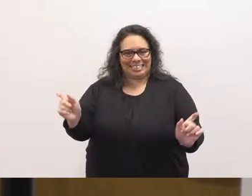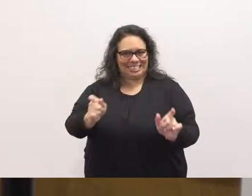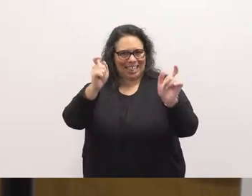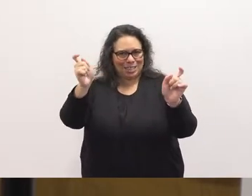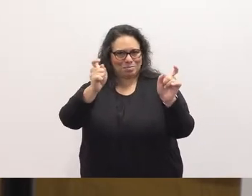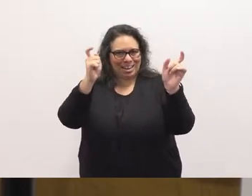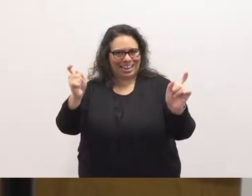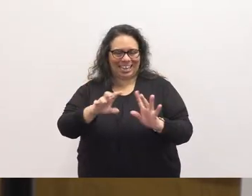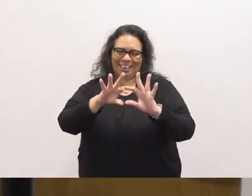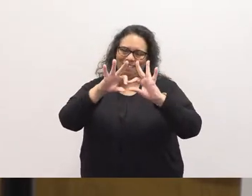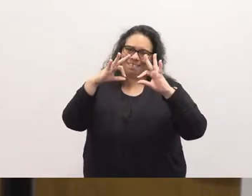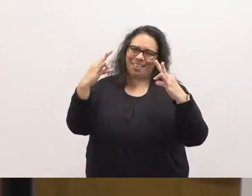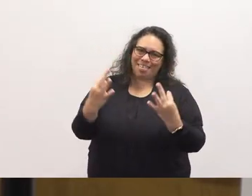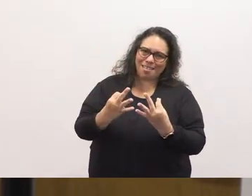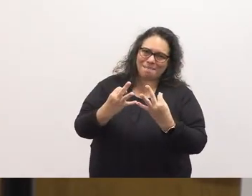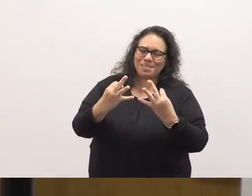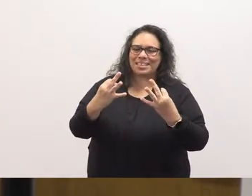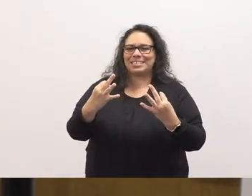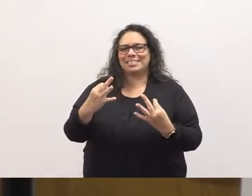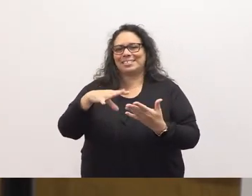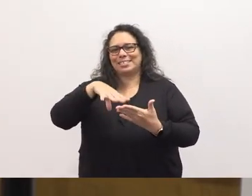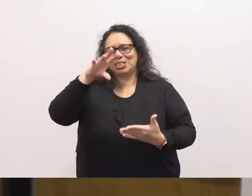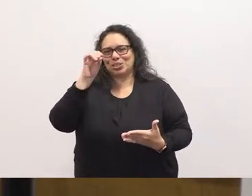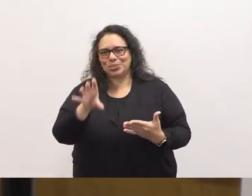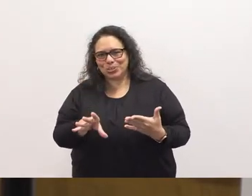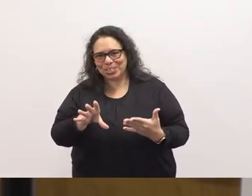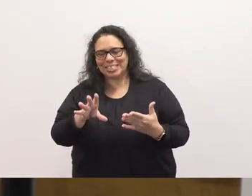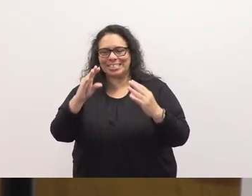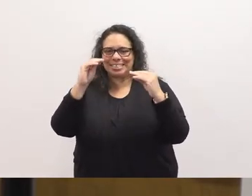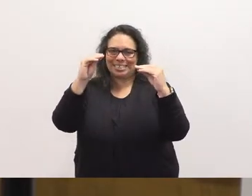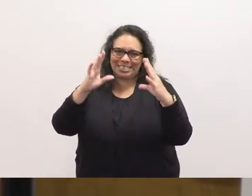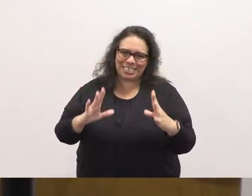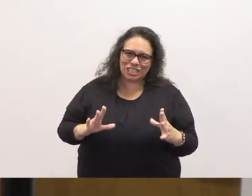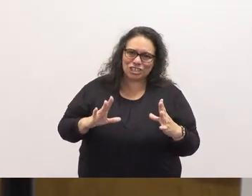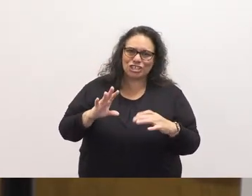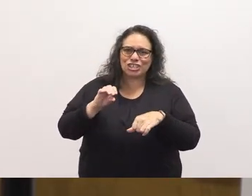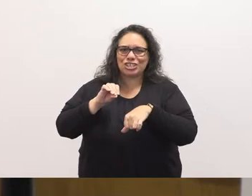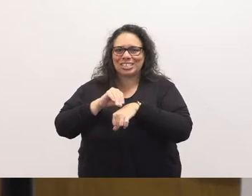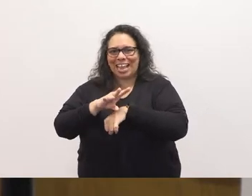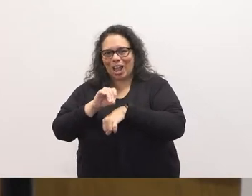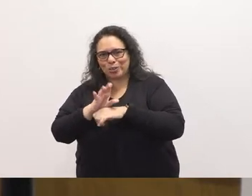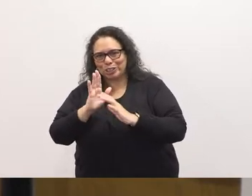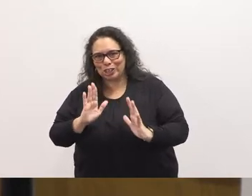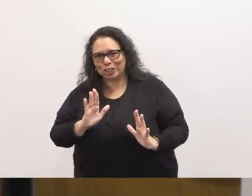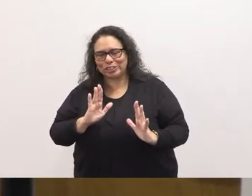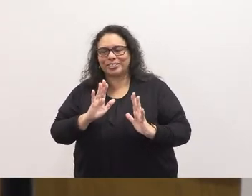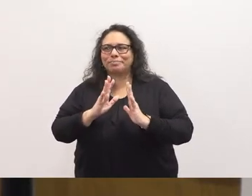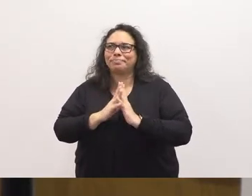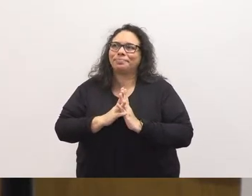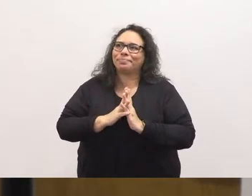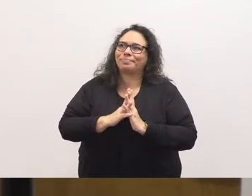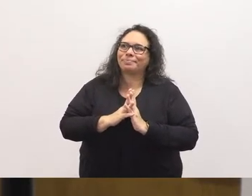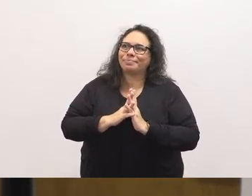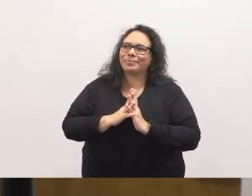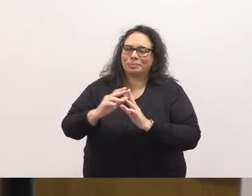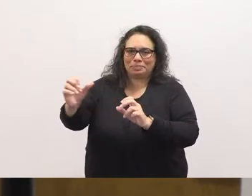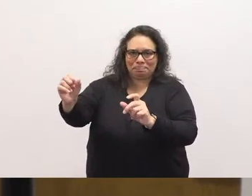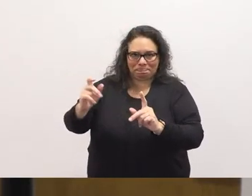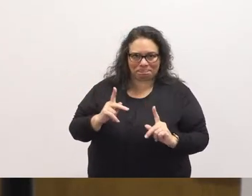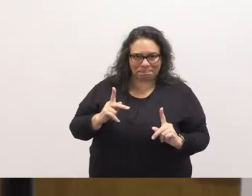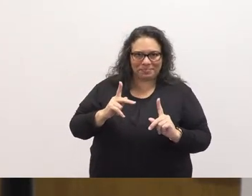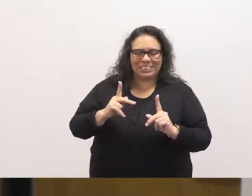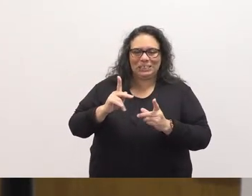Celebrating the families and our students and teachers and counselors on their return back